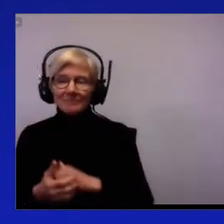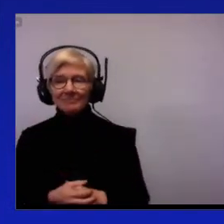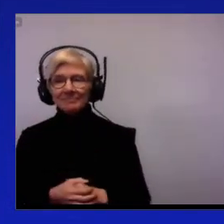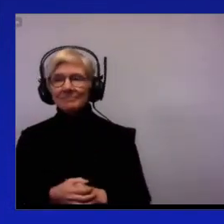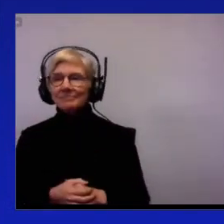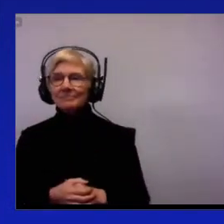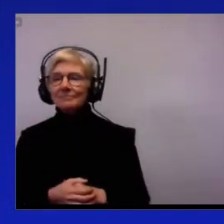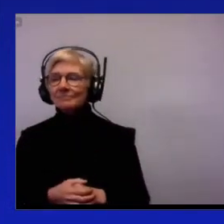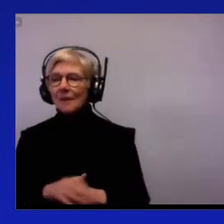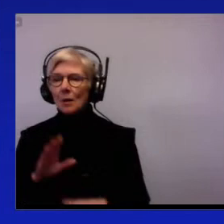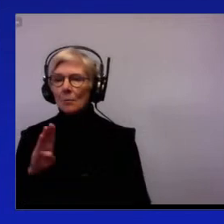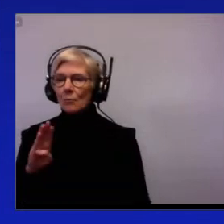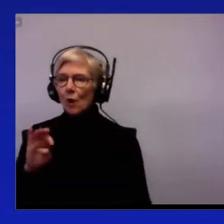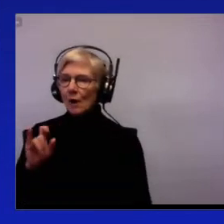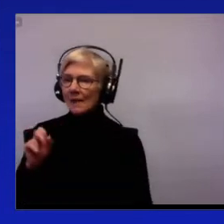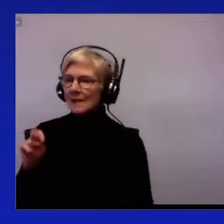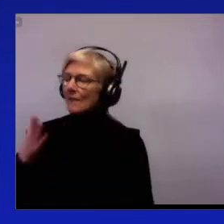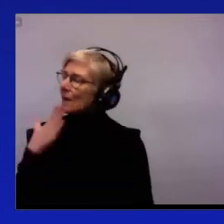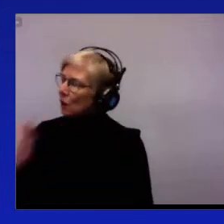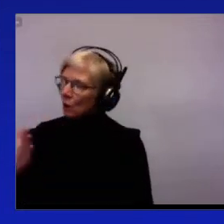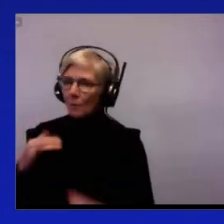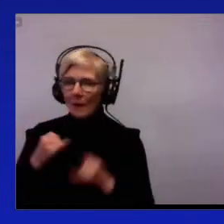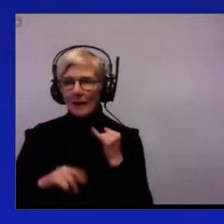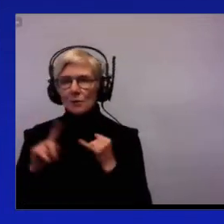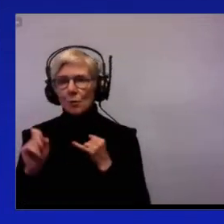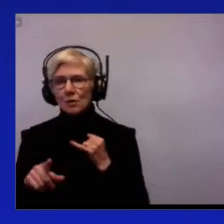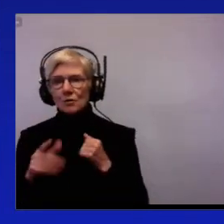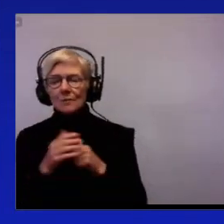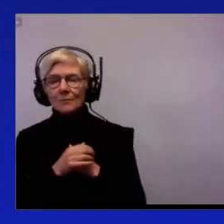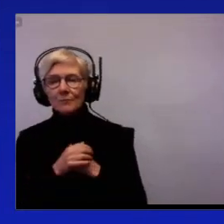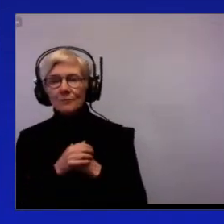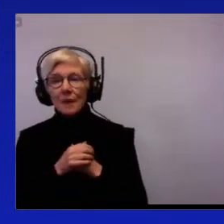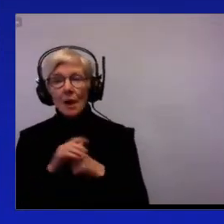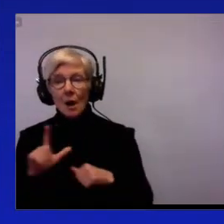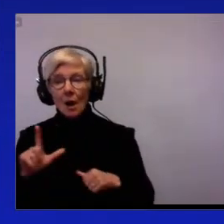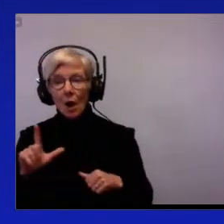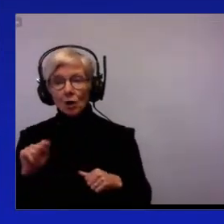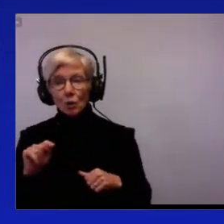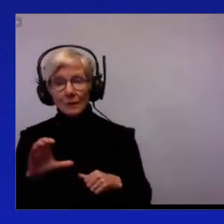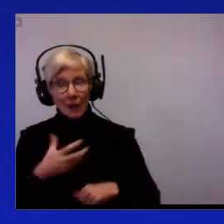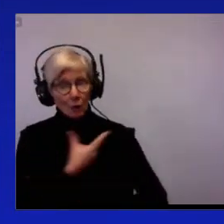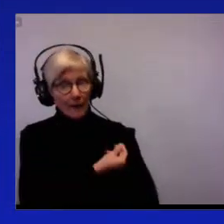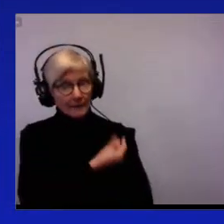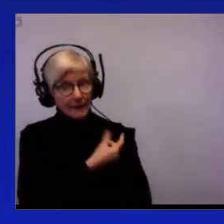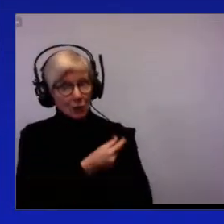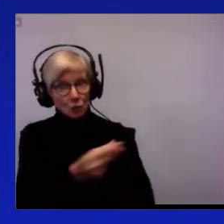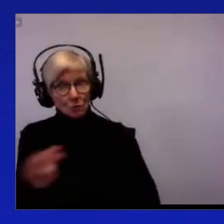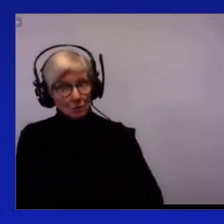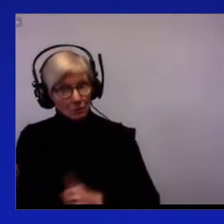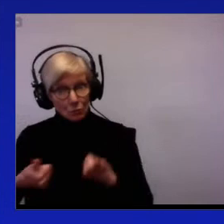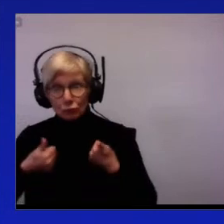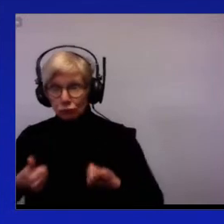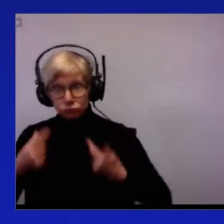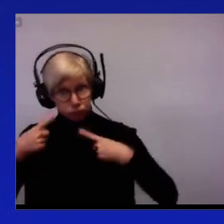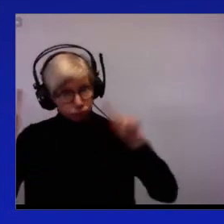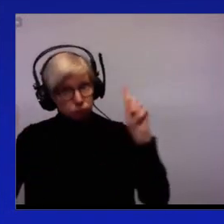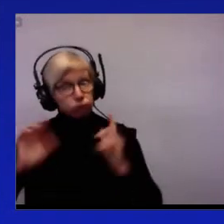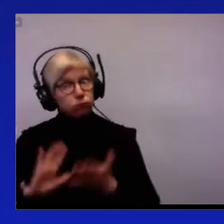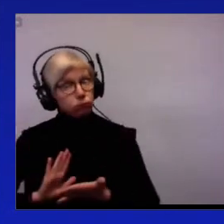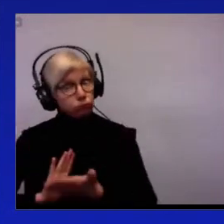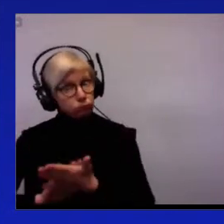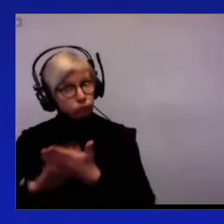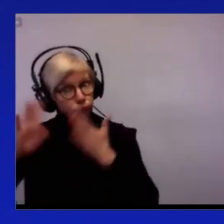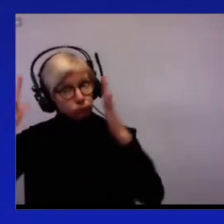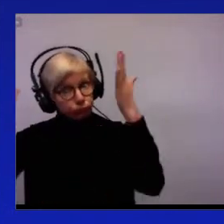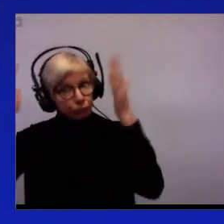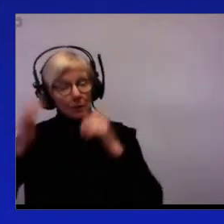is, the vaccinations in our long-term care homes has gone well. Good work there. I